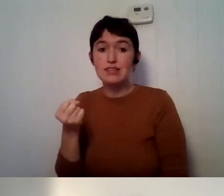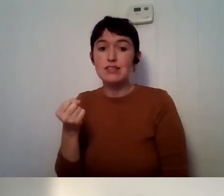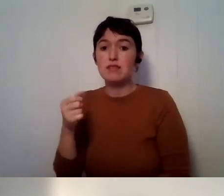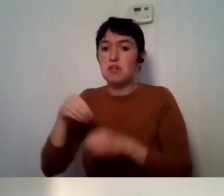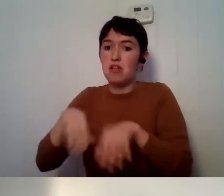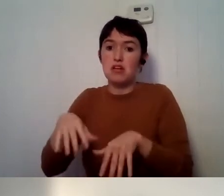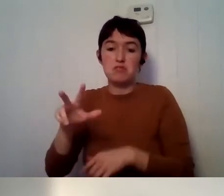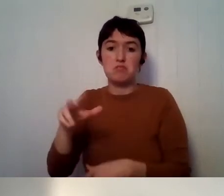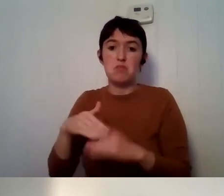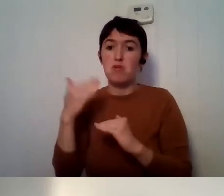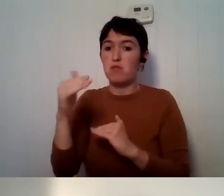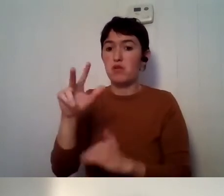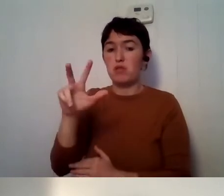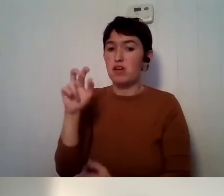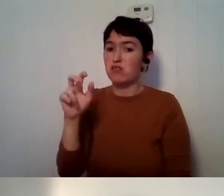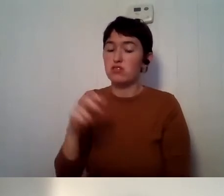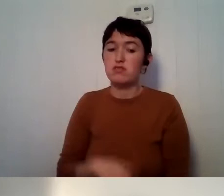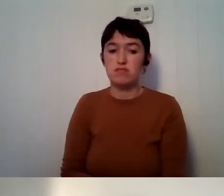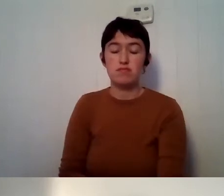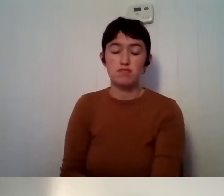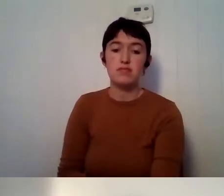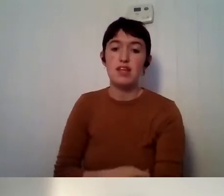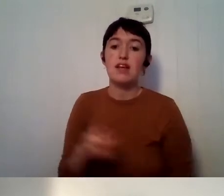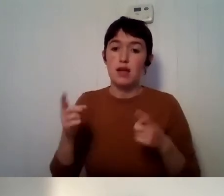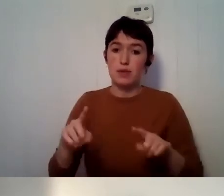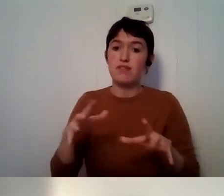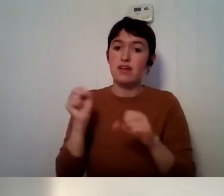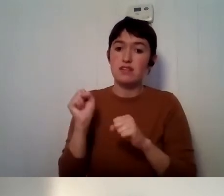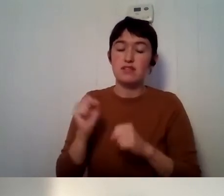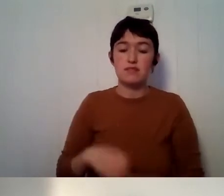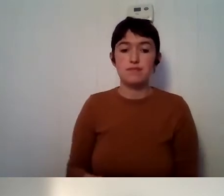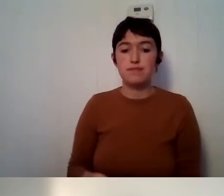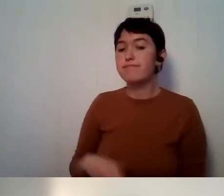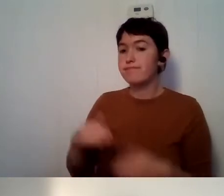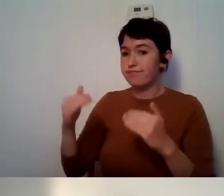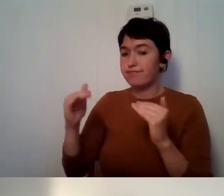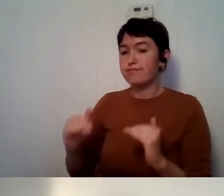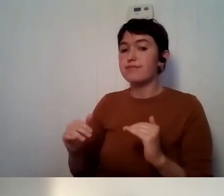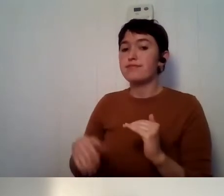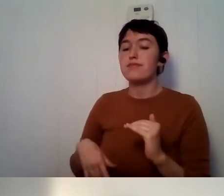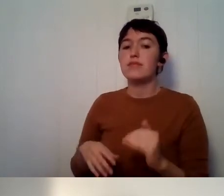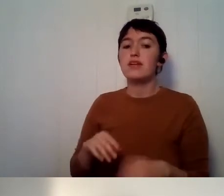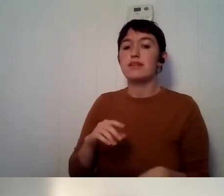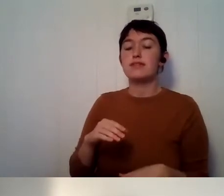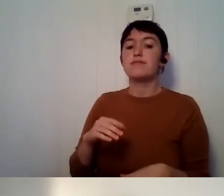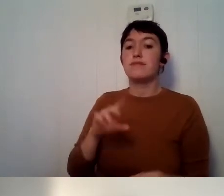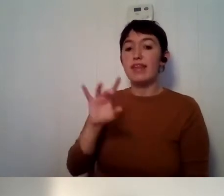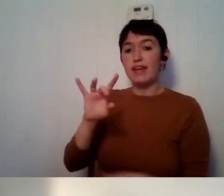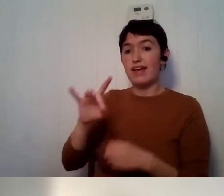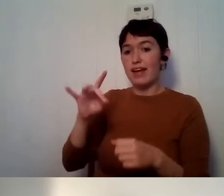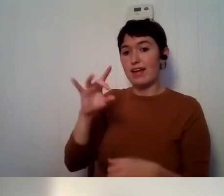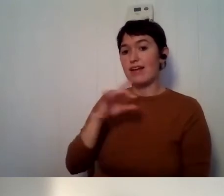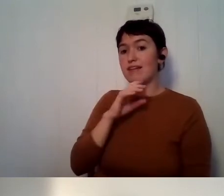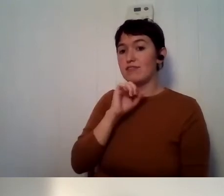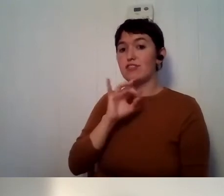very quickly. Yeah. Our next question is from Phoenix, Arizona. We've got an 8-year-old who wants to know, do some of the